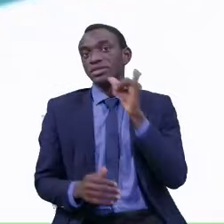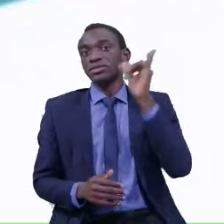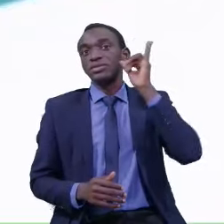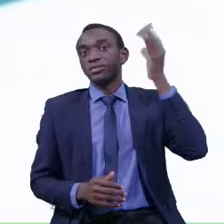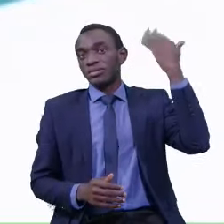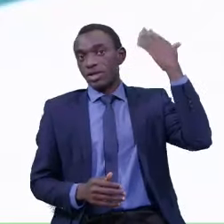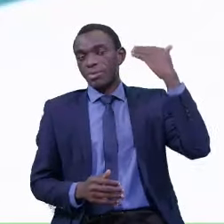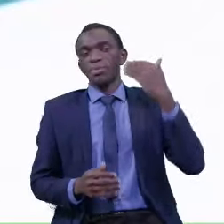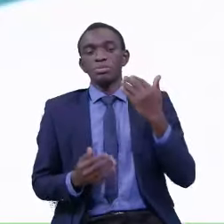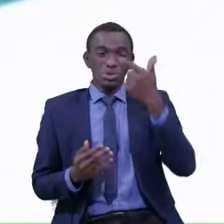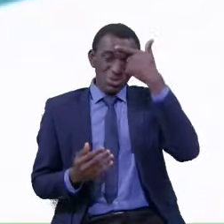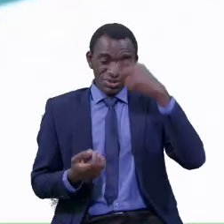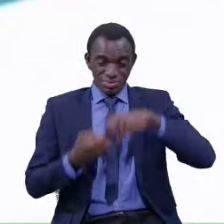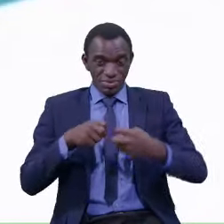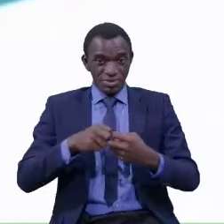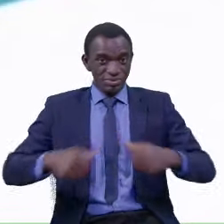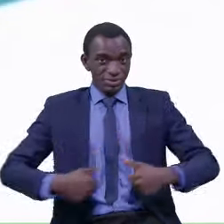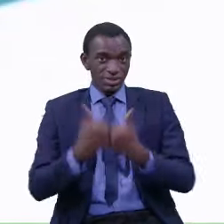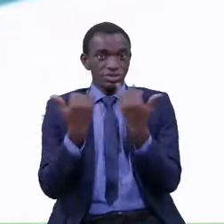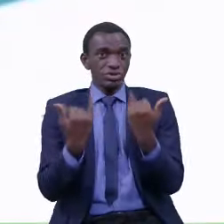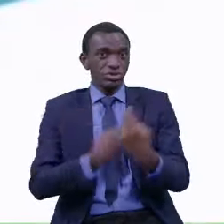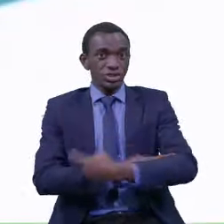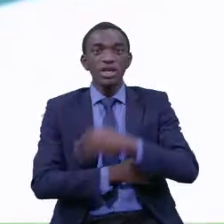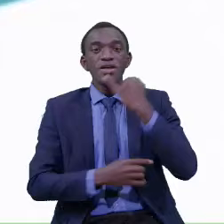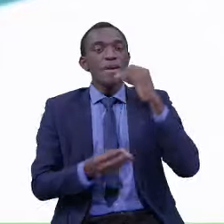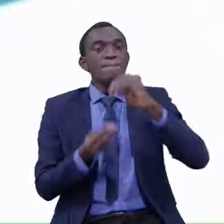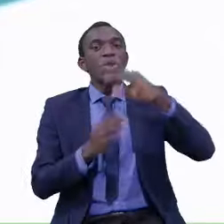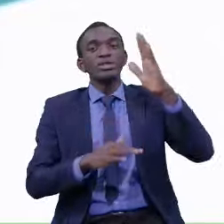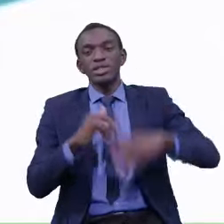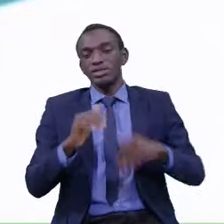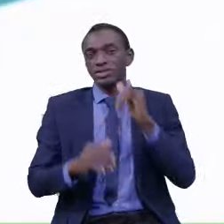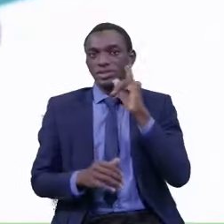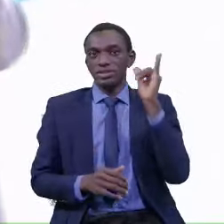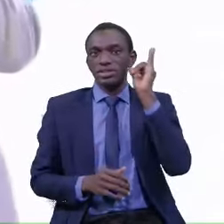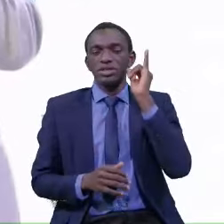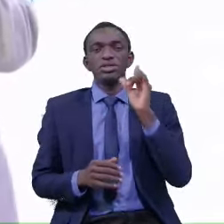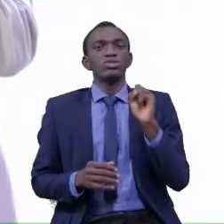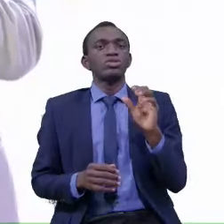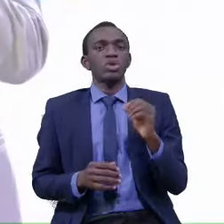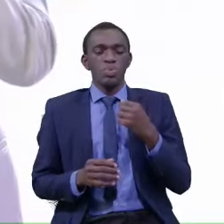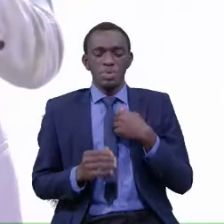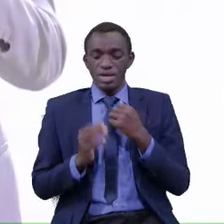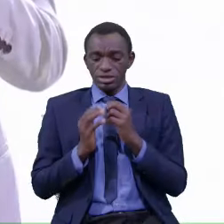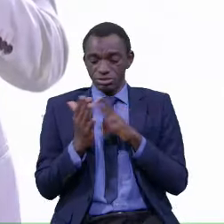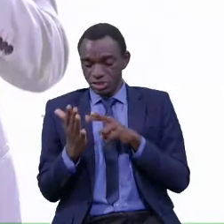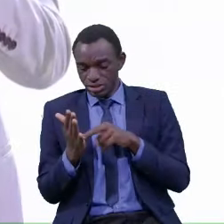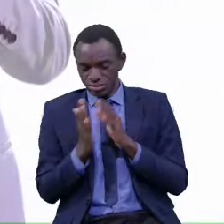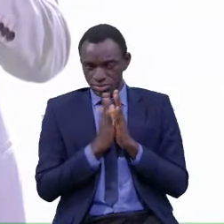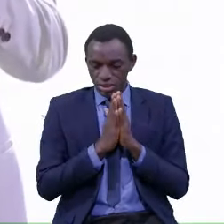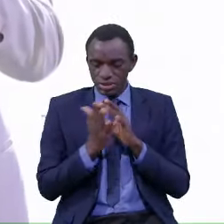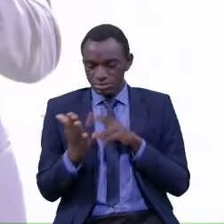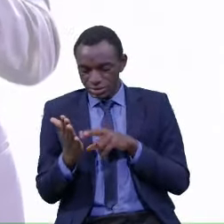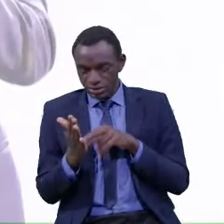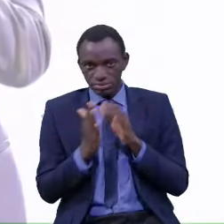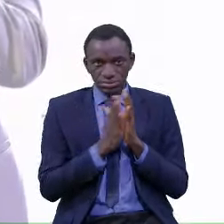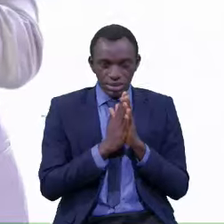today is greater than the challenge of yesterday. I'm praying, reading. I'm reading the scriptures